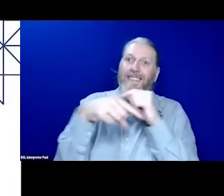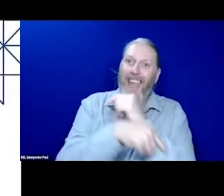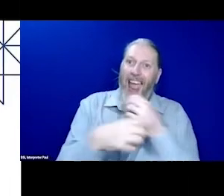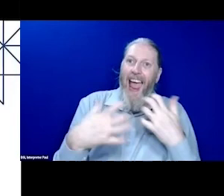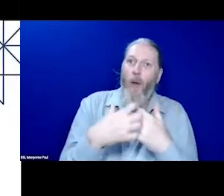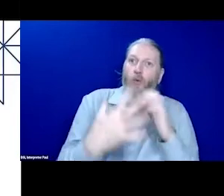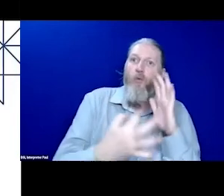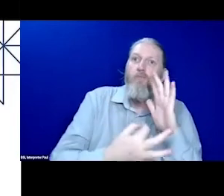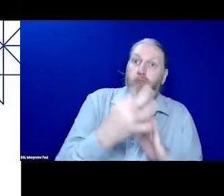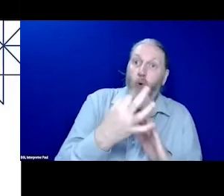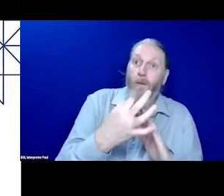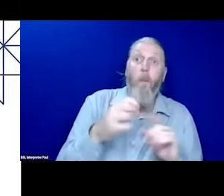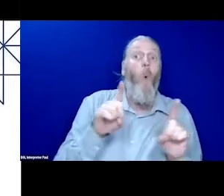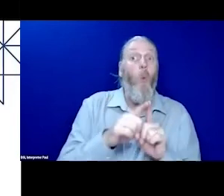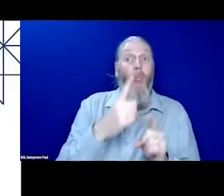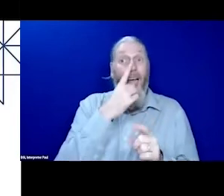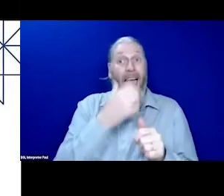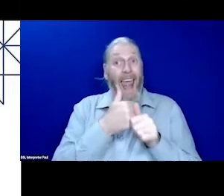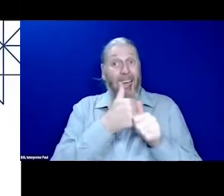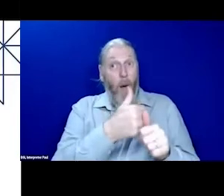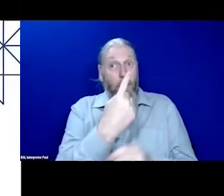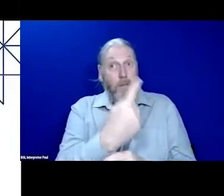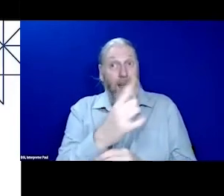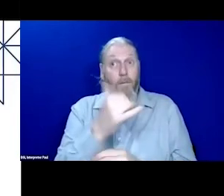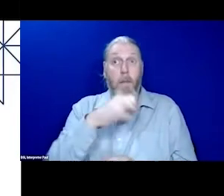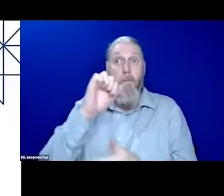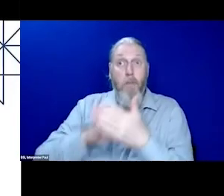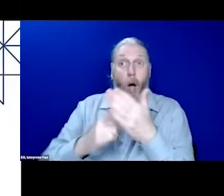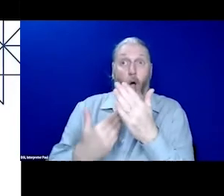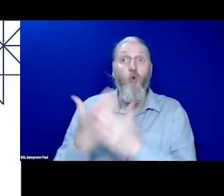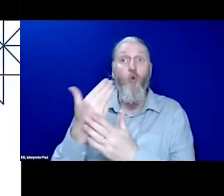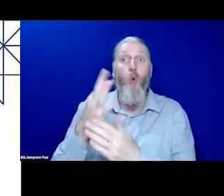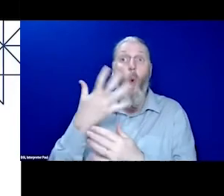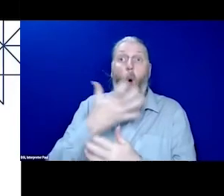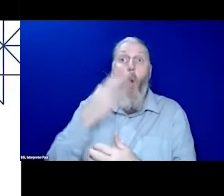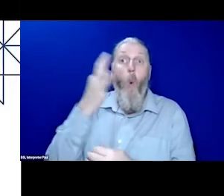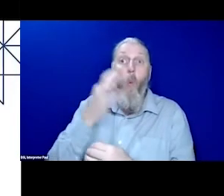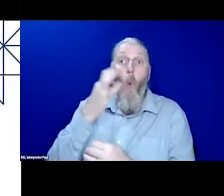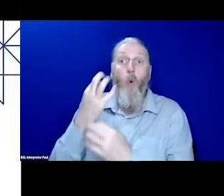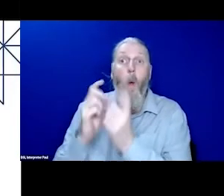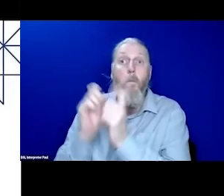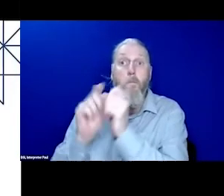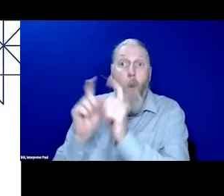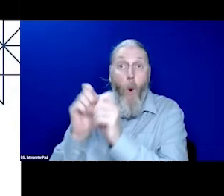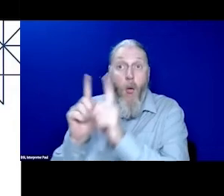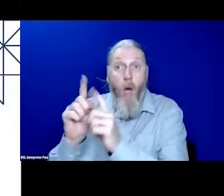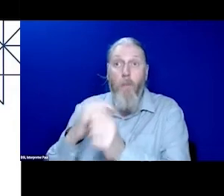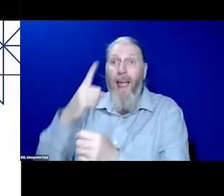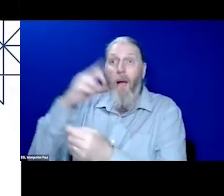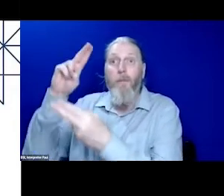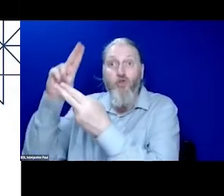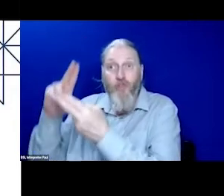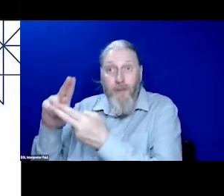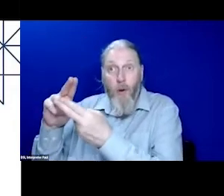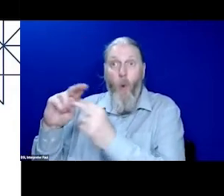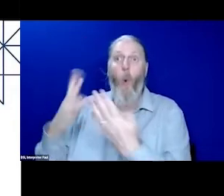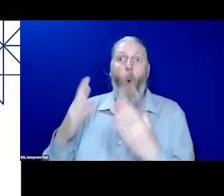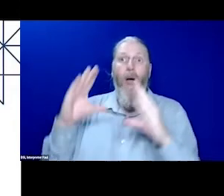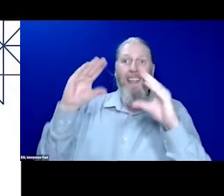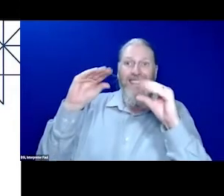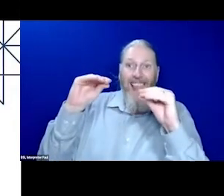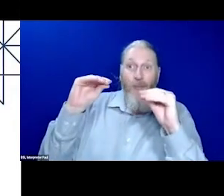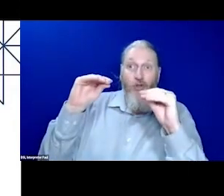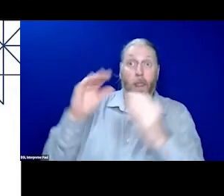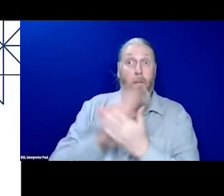access discounts on things like new boilers. And this has saved an immense amount of carbon emissions and